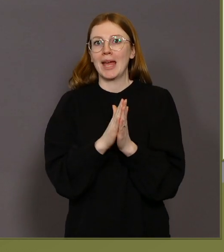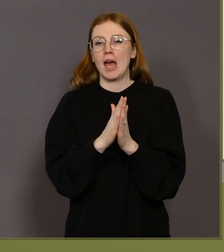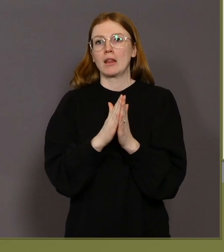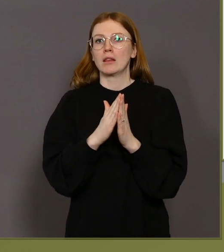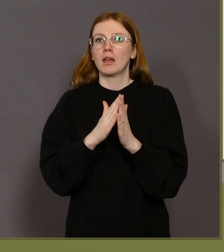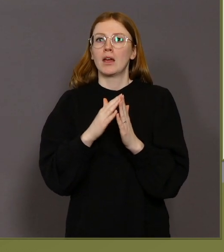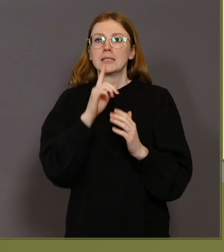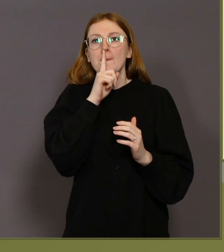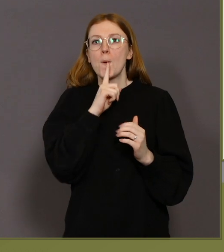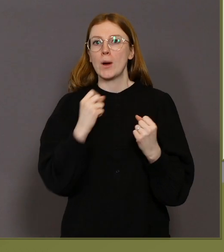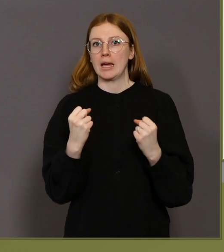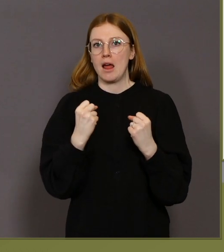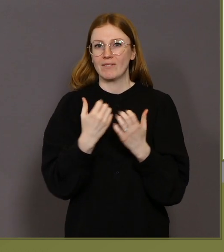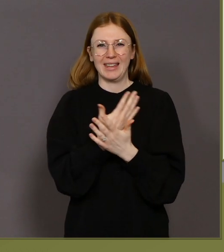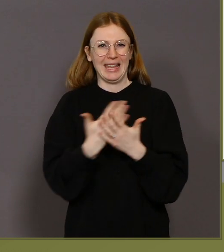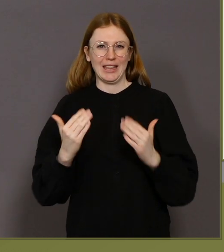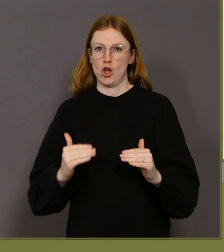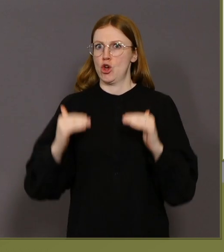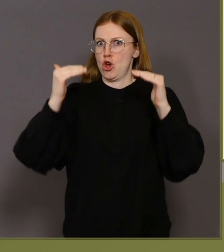is some threshold given.